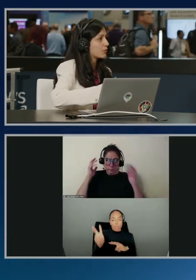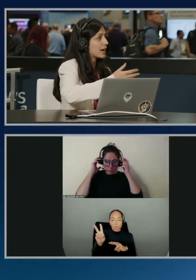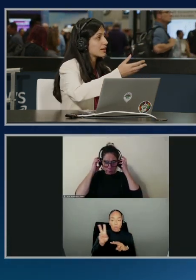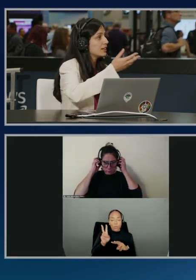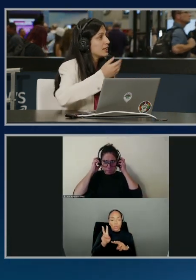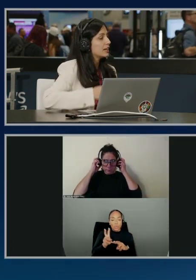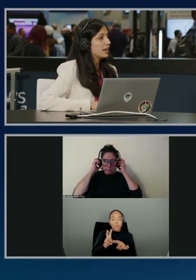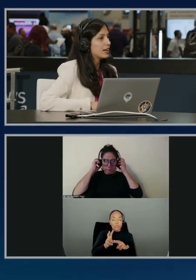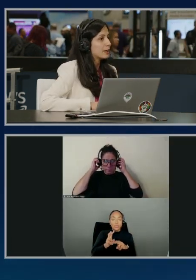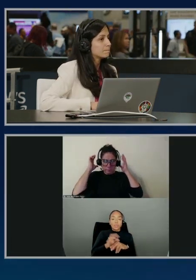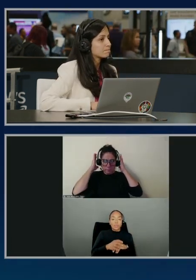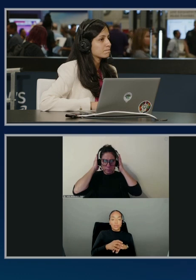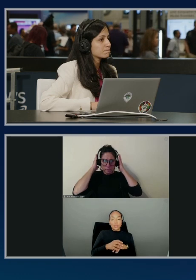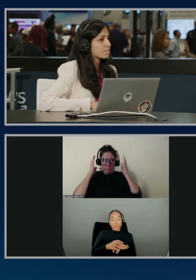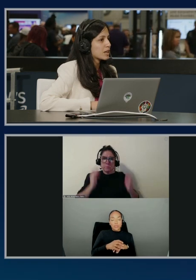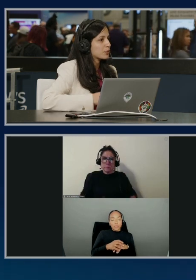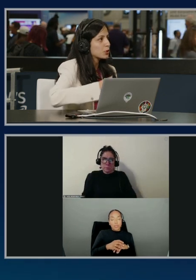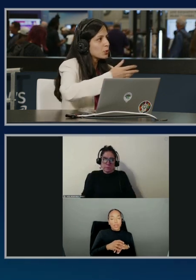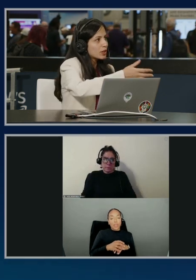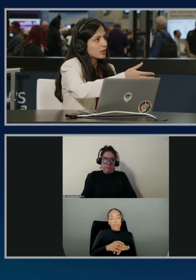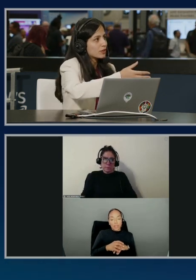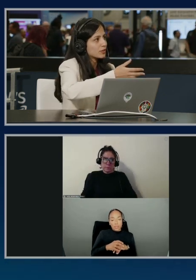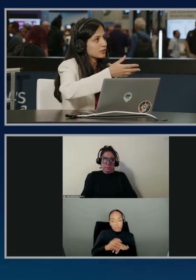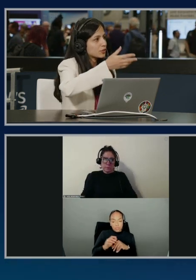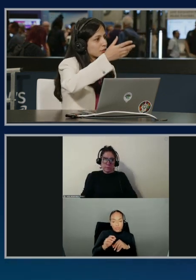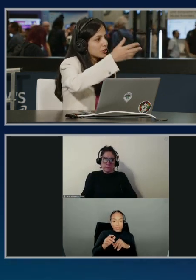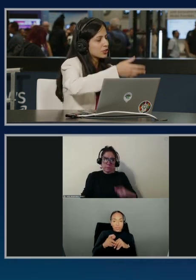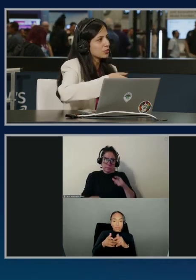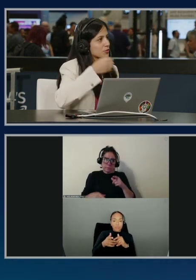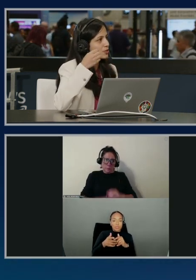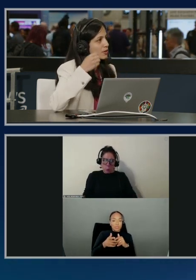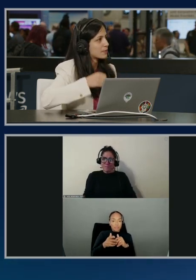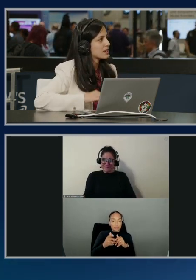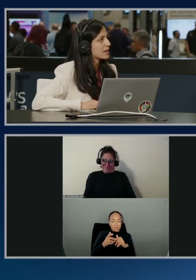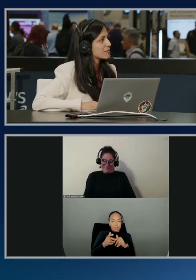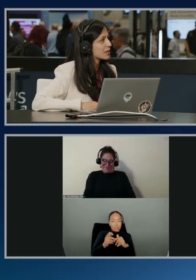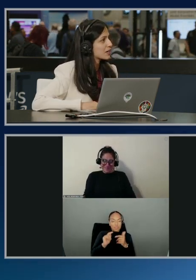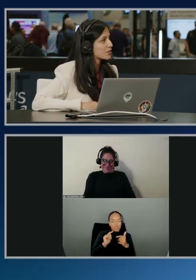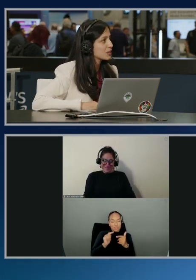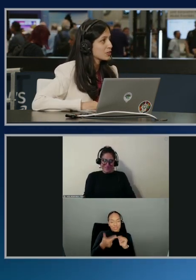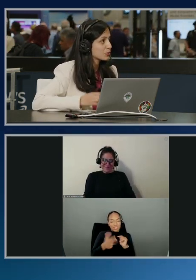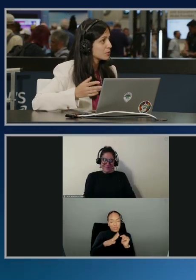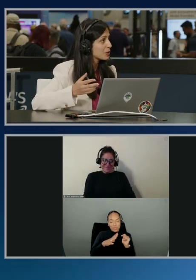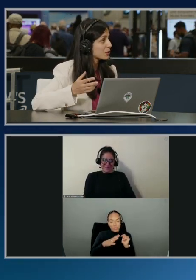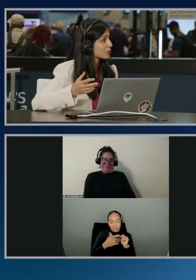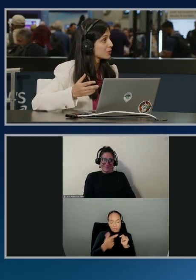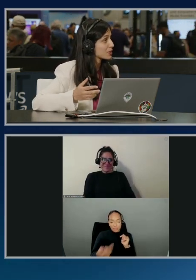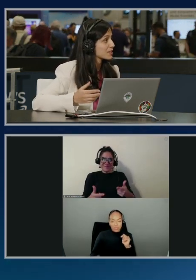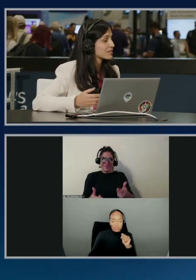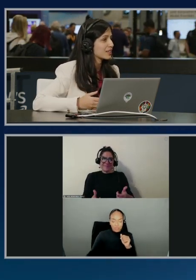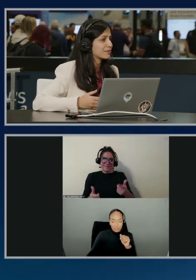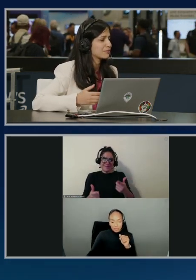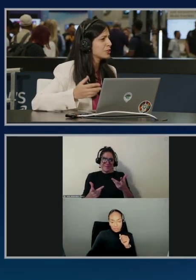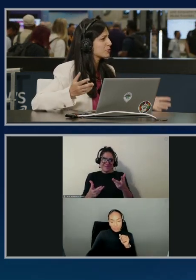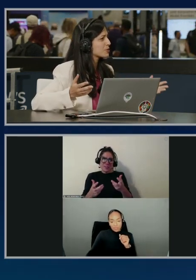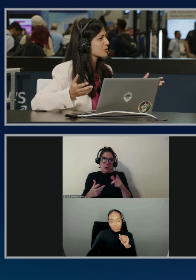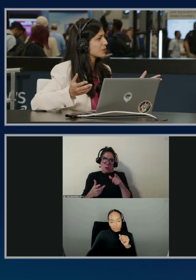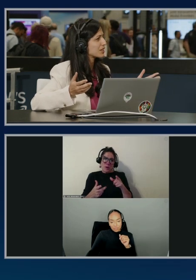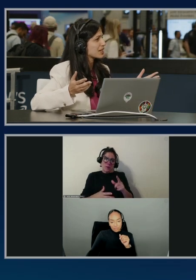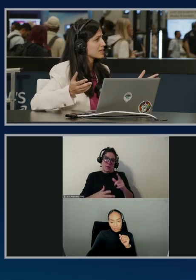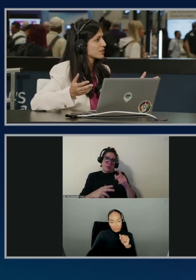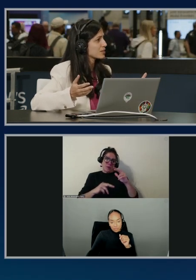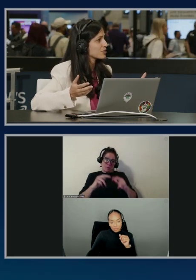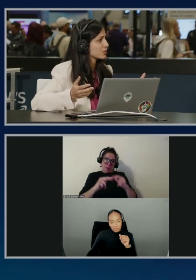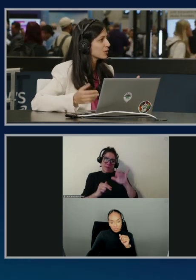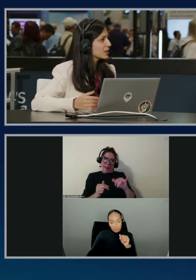for you. In fact, if you were going to use Q app, say I'm an Adrian, you could build one for yourself saying, we interview so